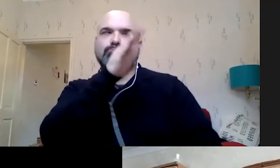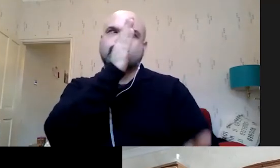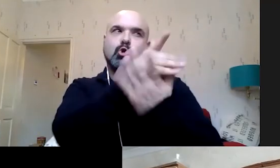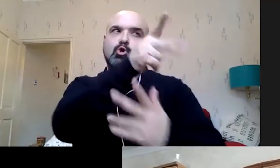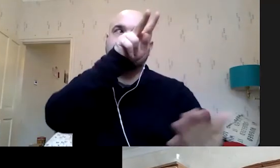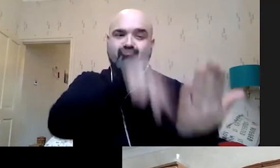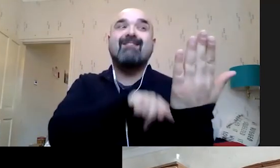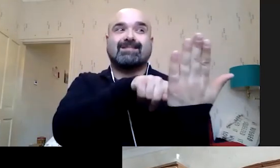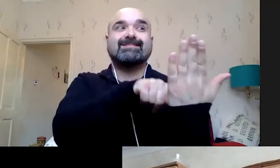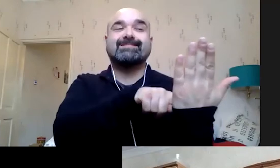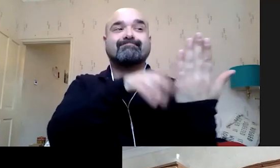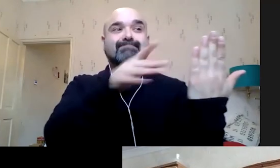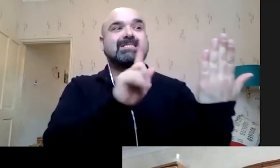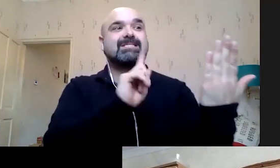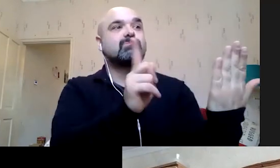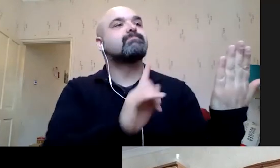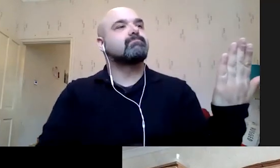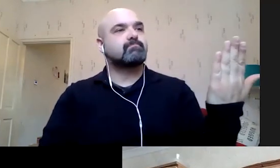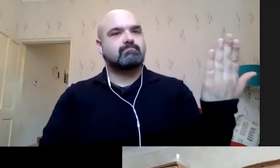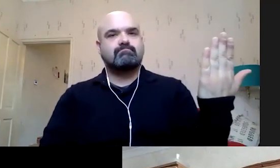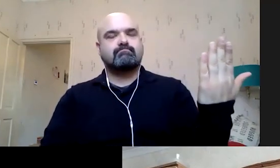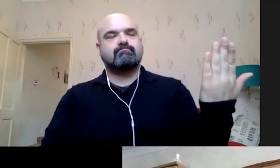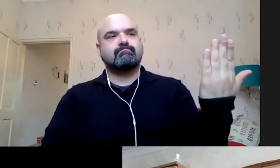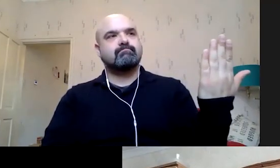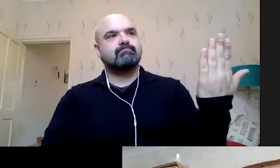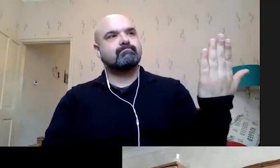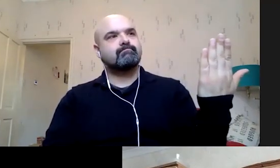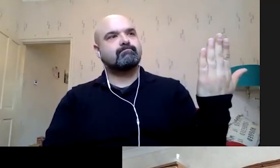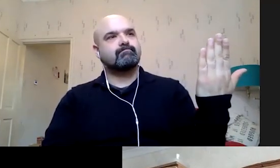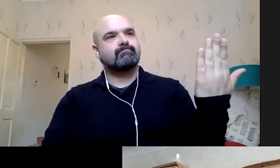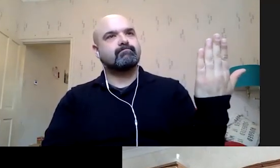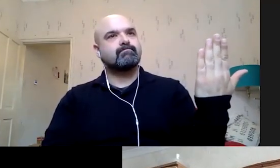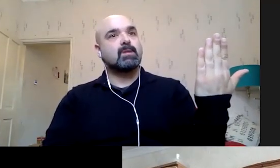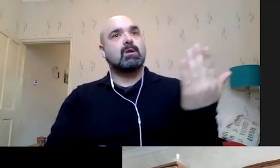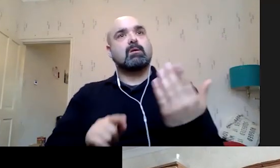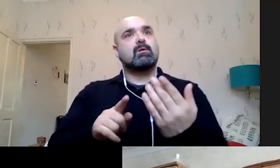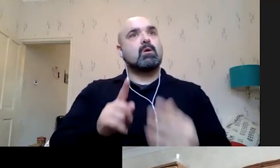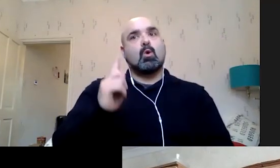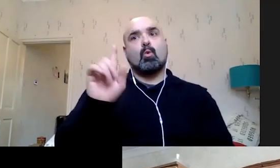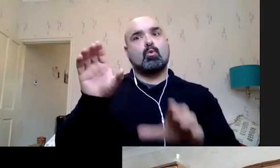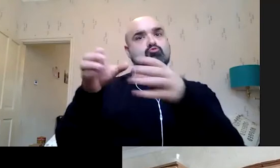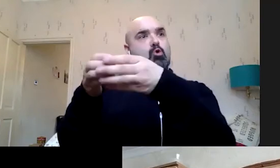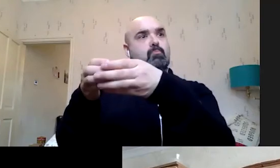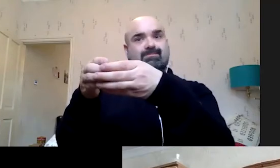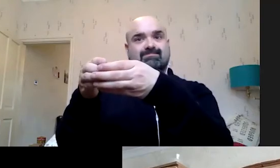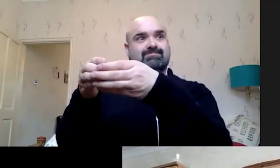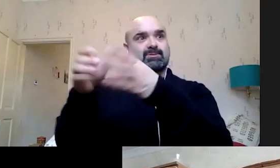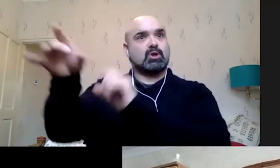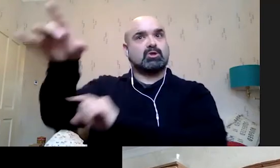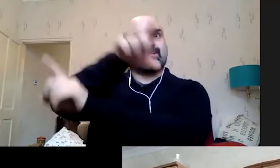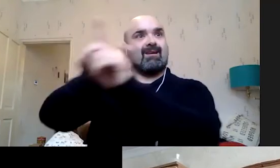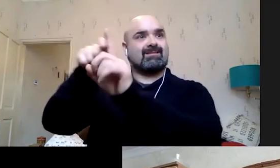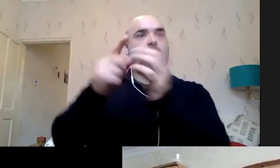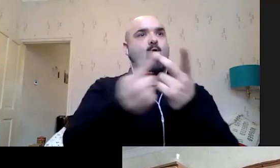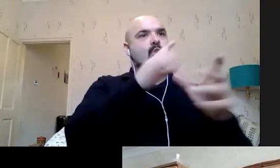about was how you could equate some of the prejudices against one group in society with those against